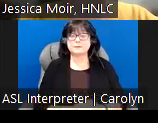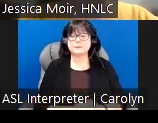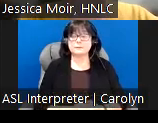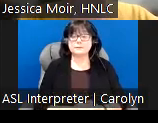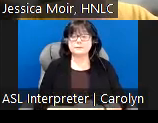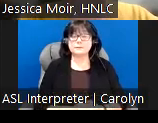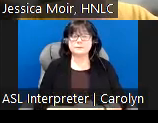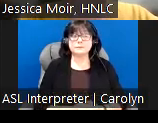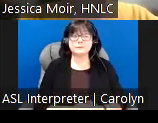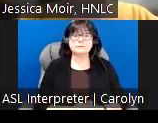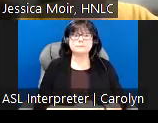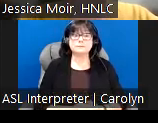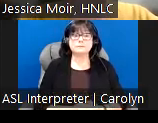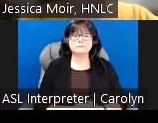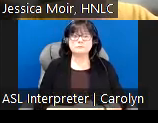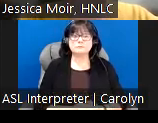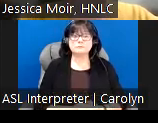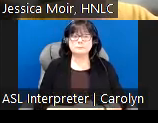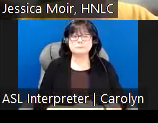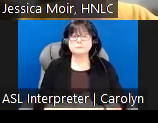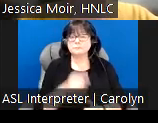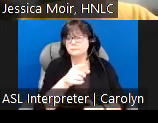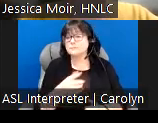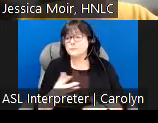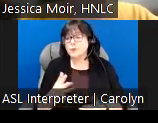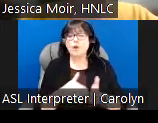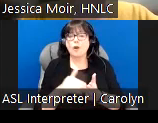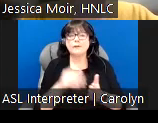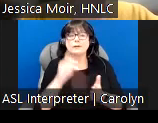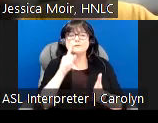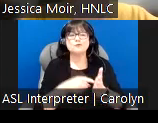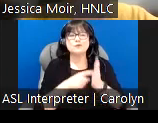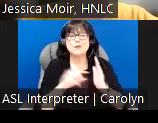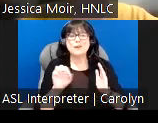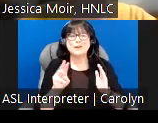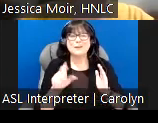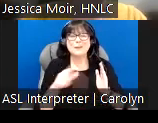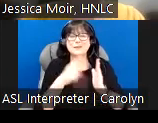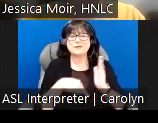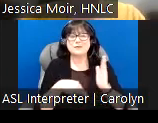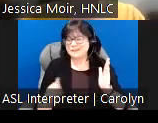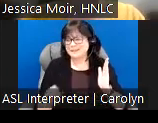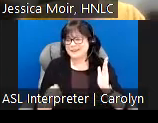going to run into very often. You're going to have to read an email at some point. What I like about this one